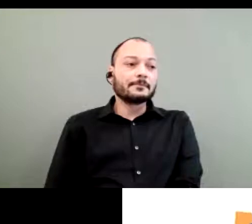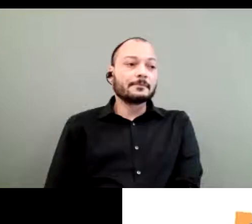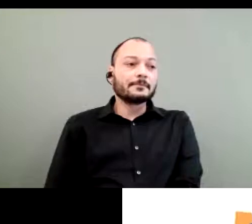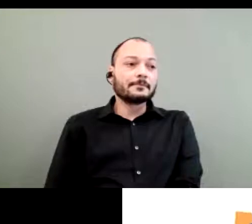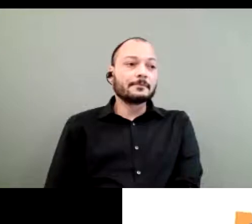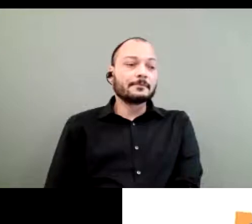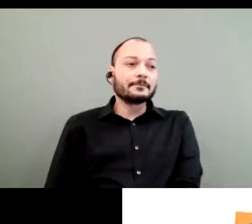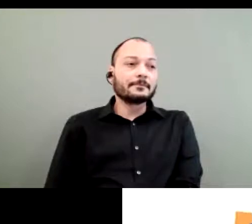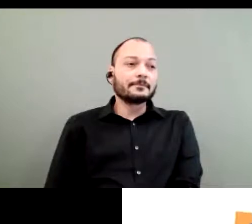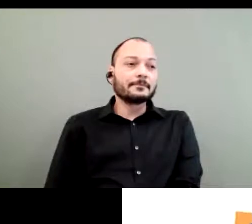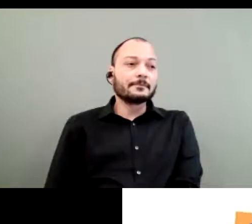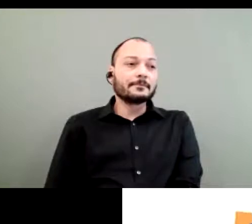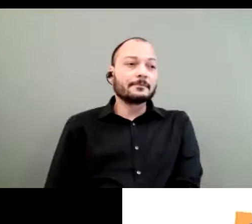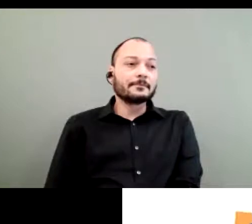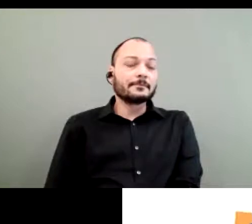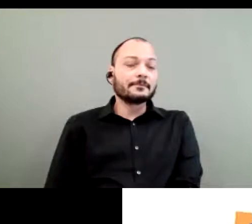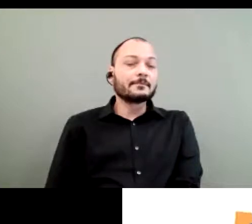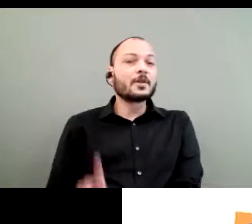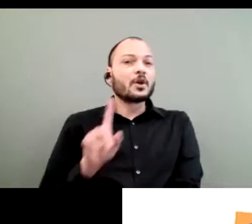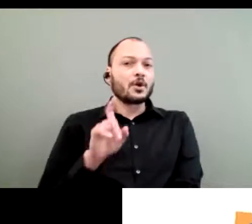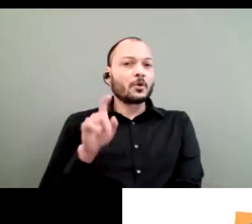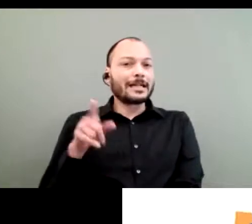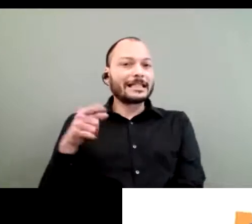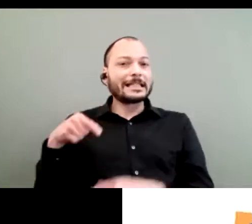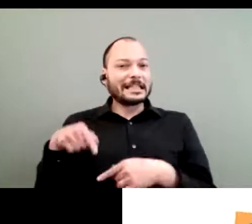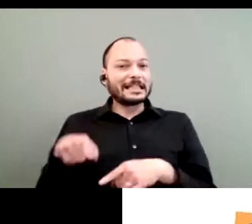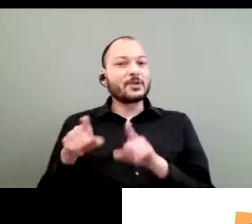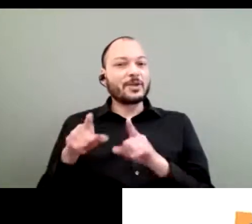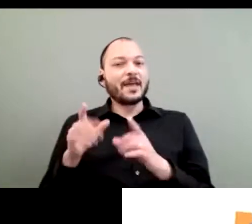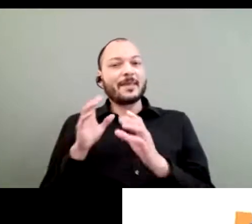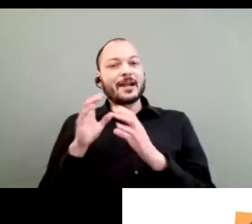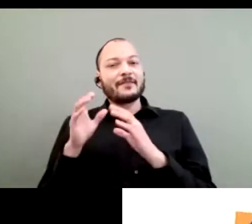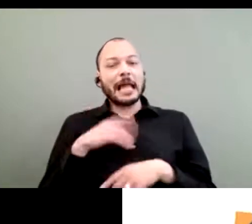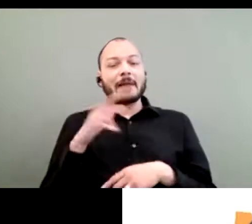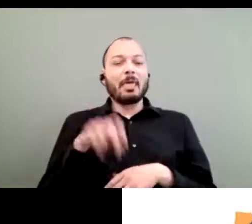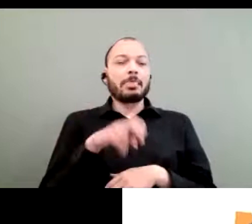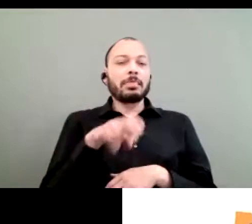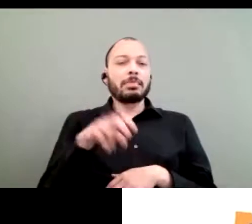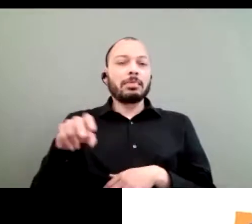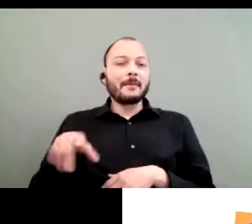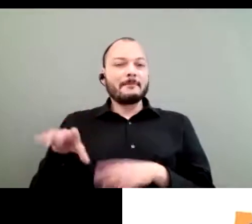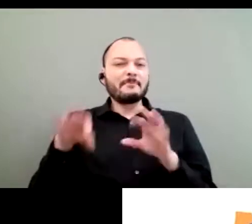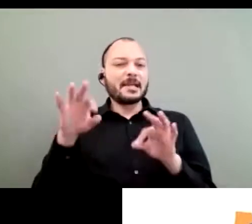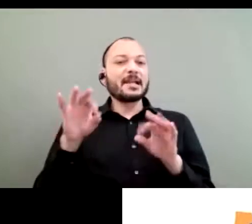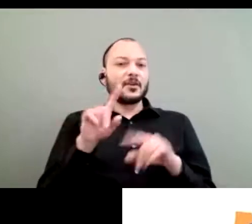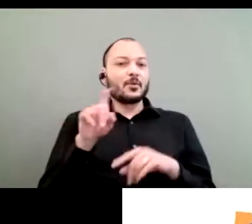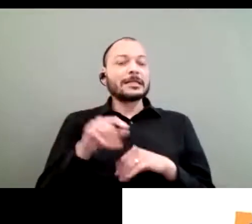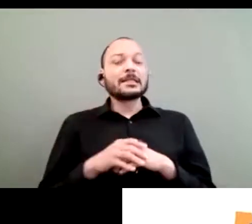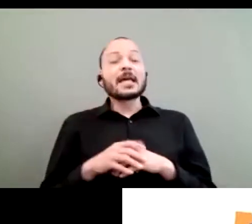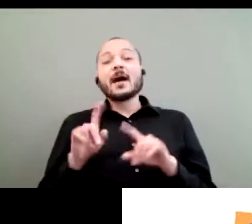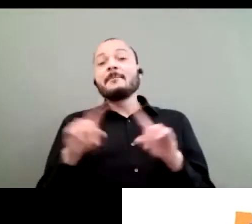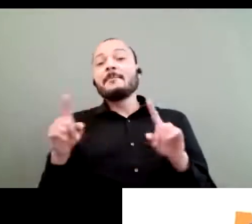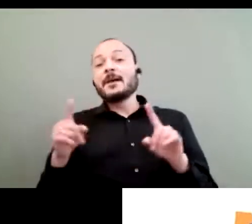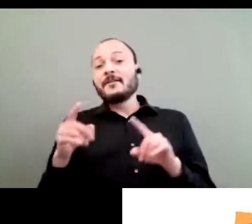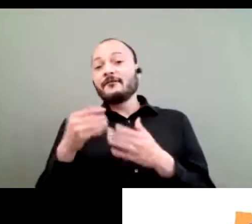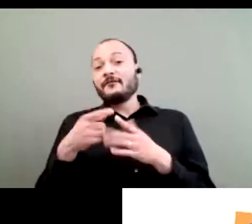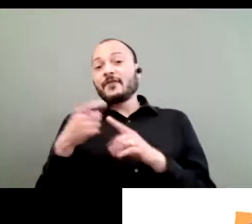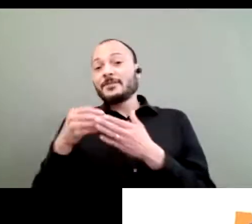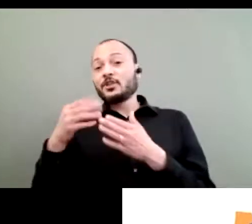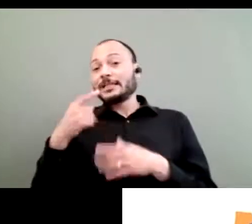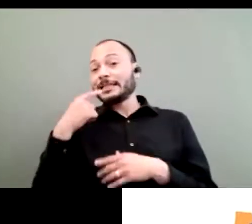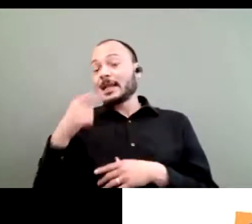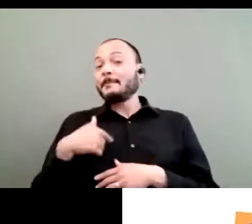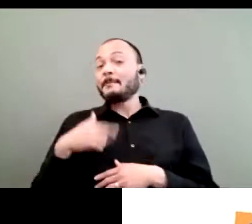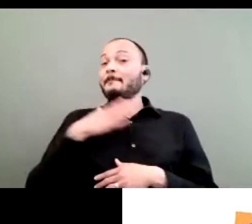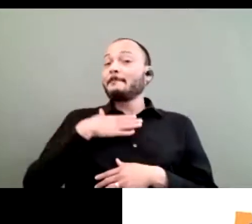let's see, one that came in during the conversation, bouncing around here just based on what's coming in, but this is from a student who said, my dad